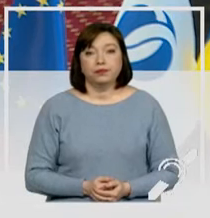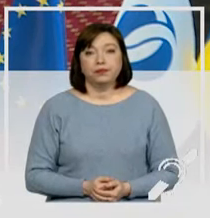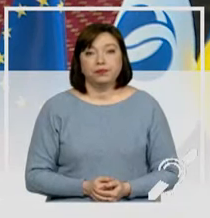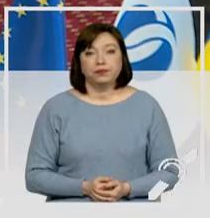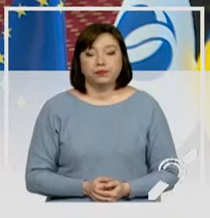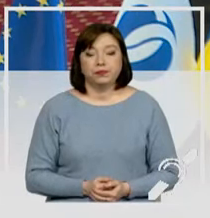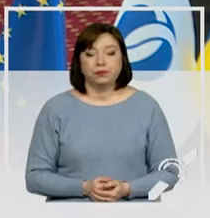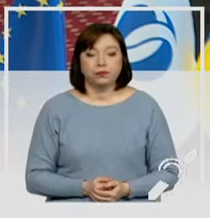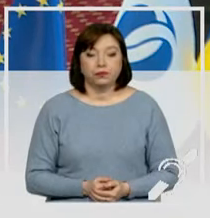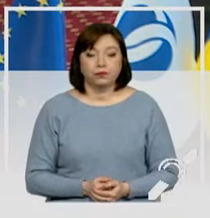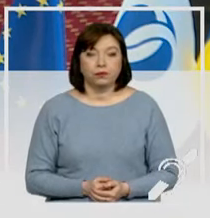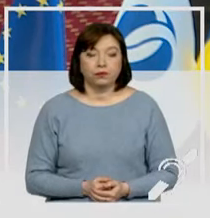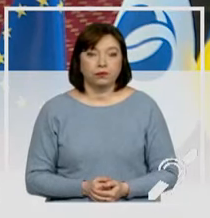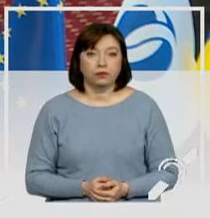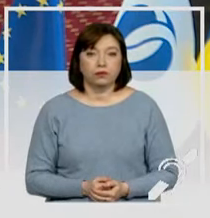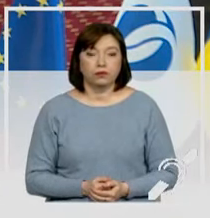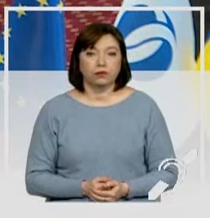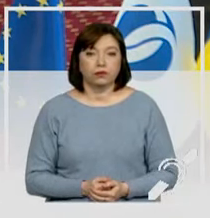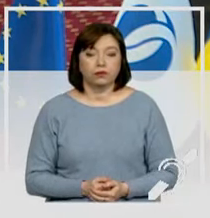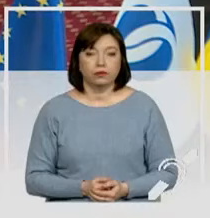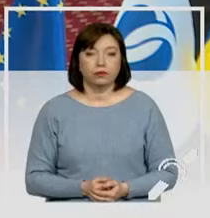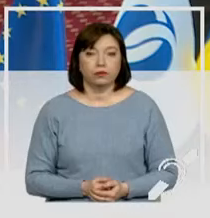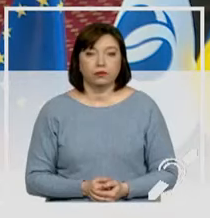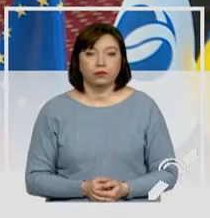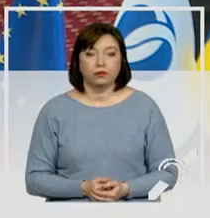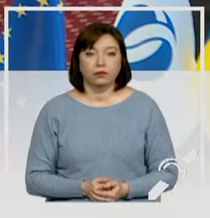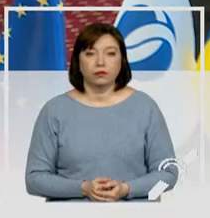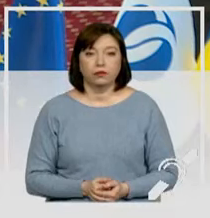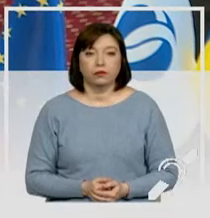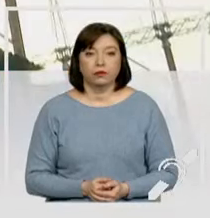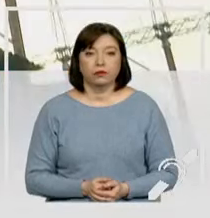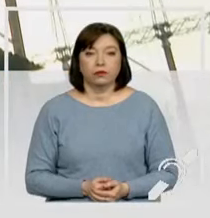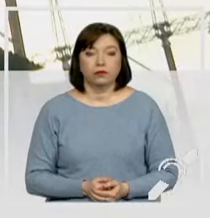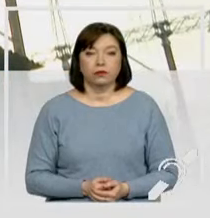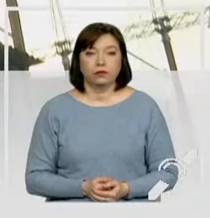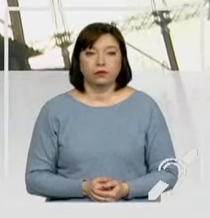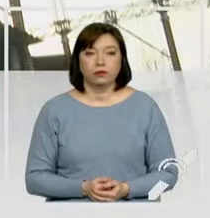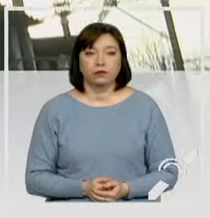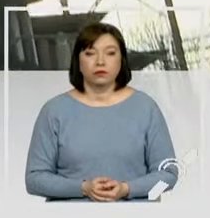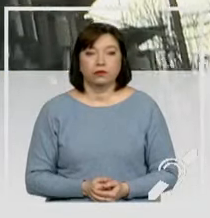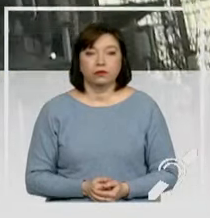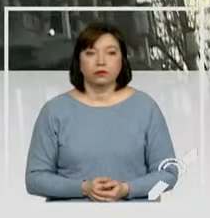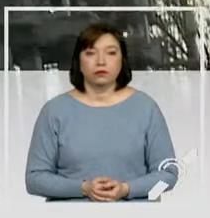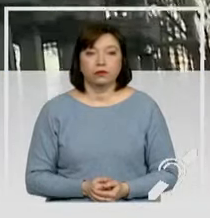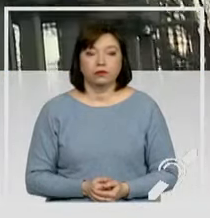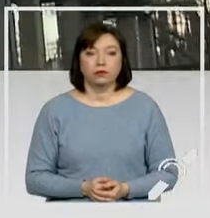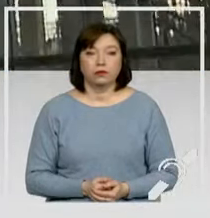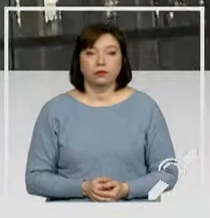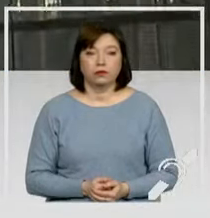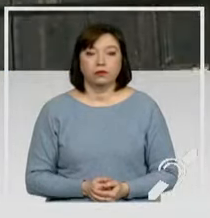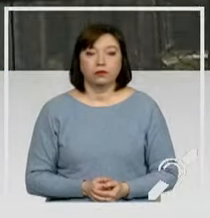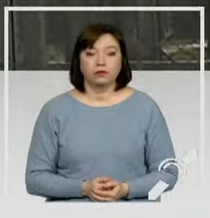equipment. Crucially, the project gives Moldova a new opportunity to diversify energy supply. It's historically been a